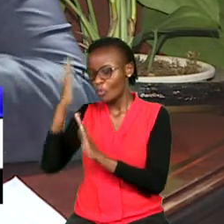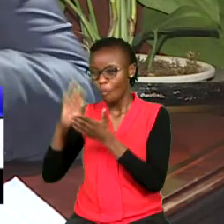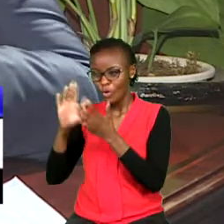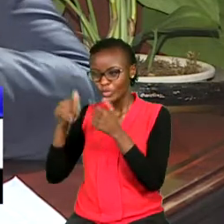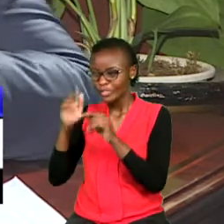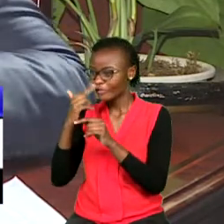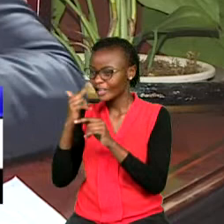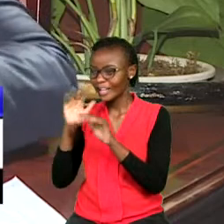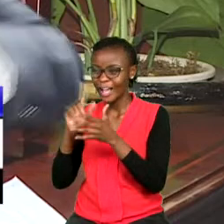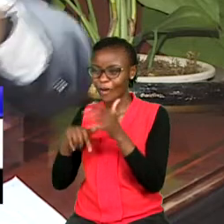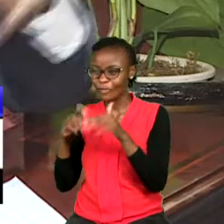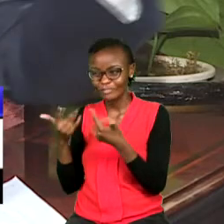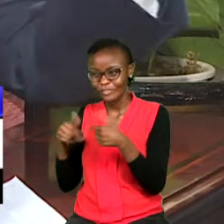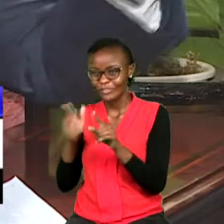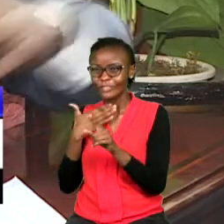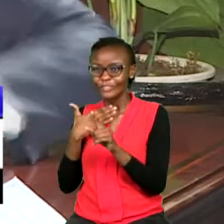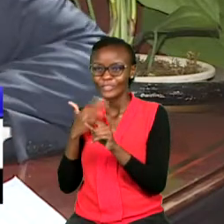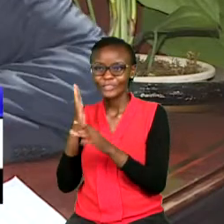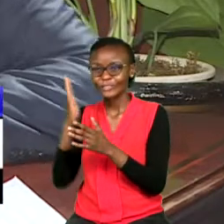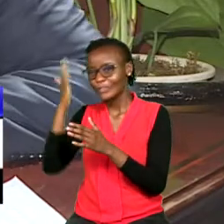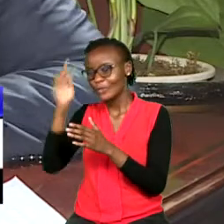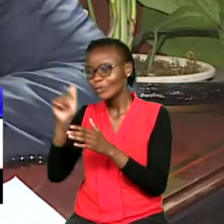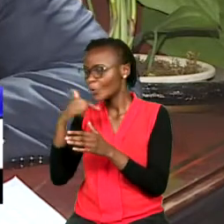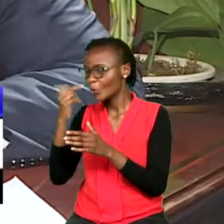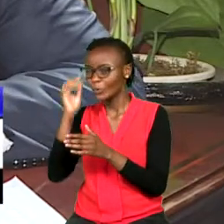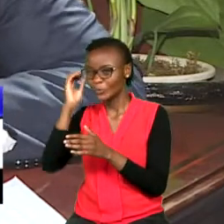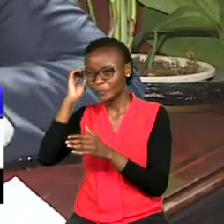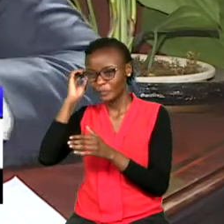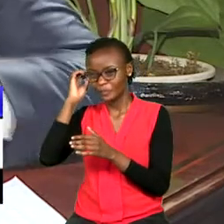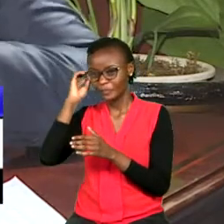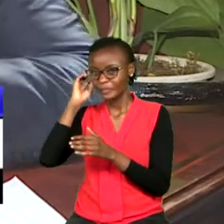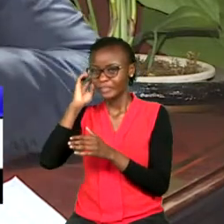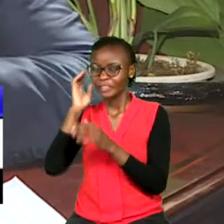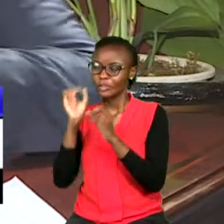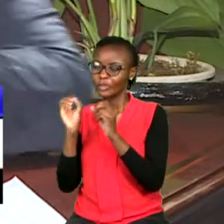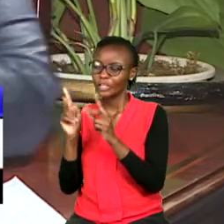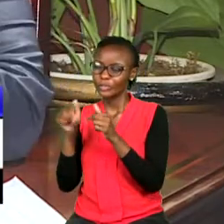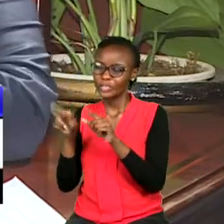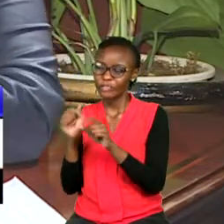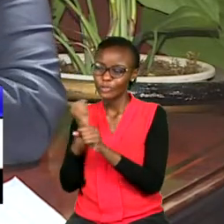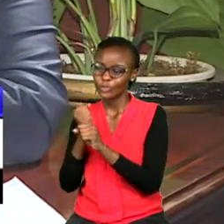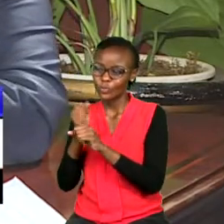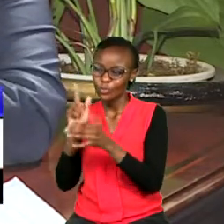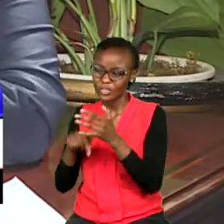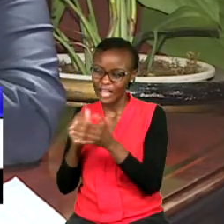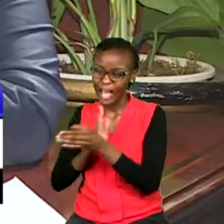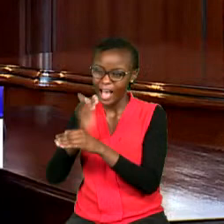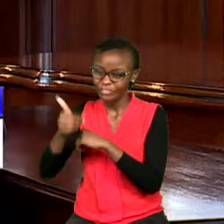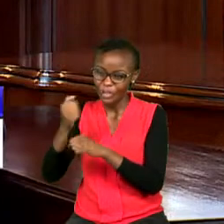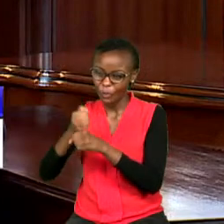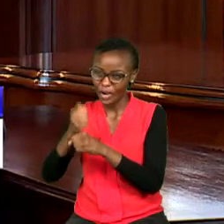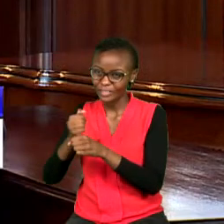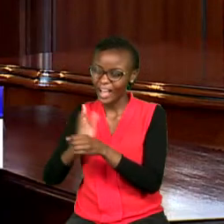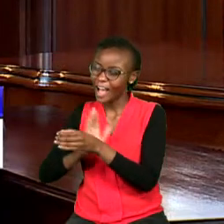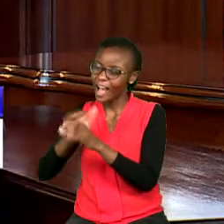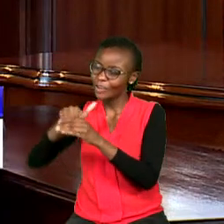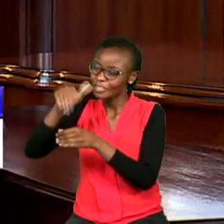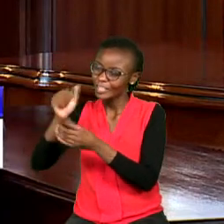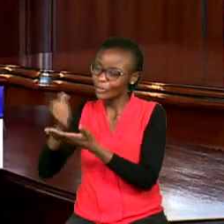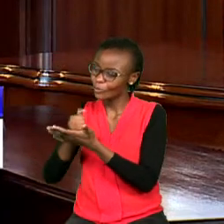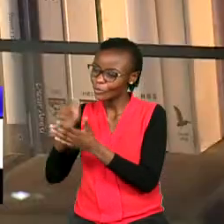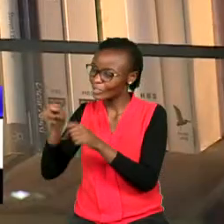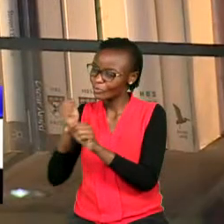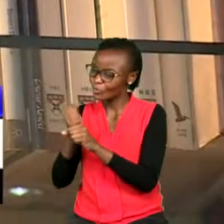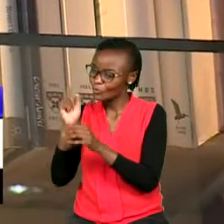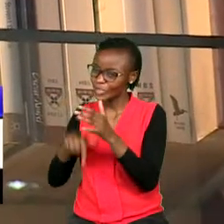from the office. Maybe now we can loosen up. Dr. James Mwangi, what do you do beyond office? A couple of